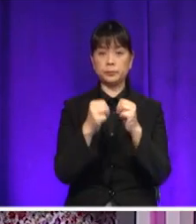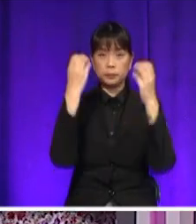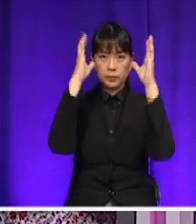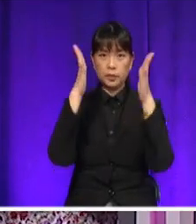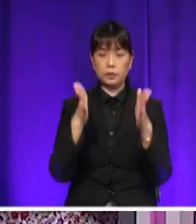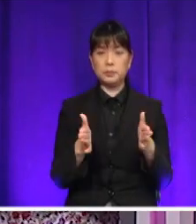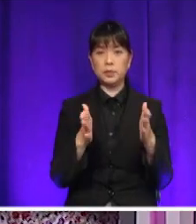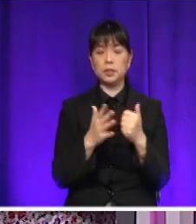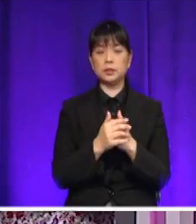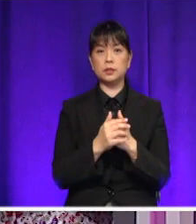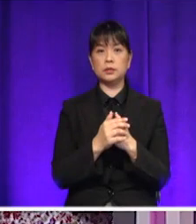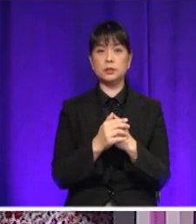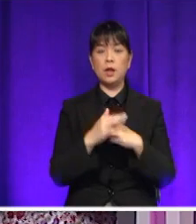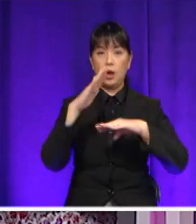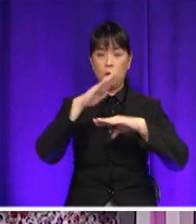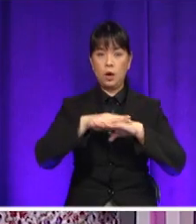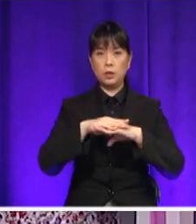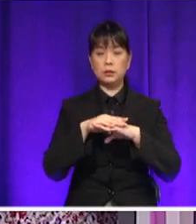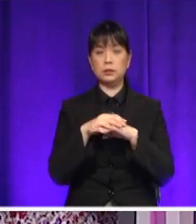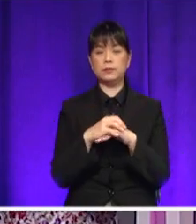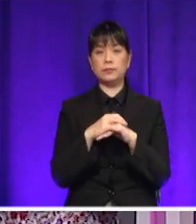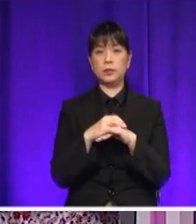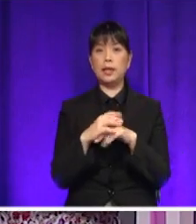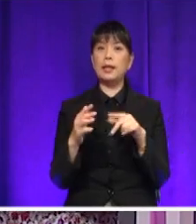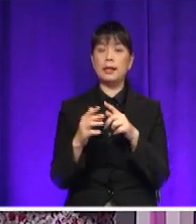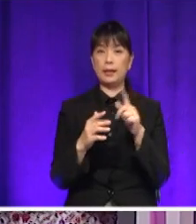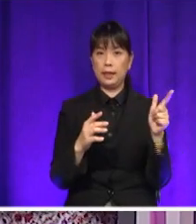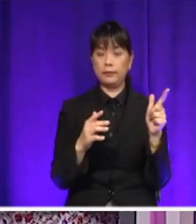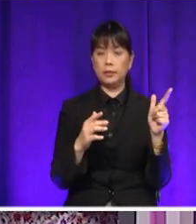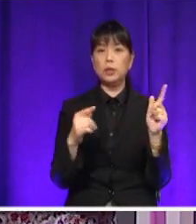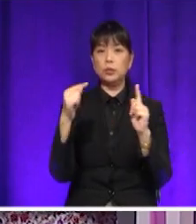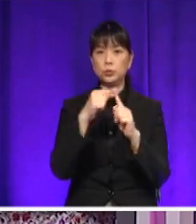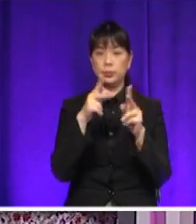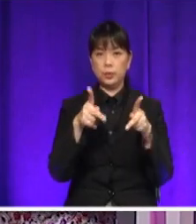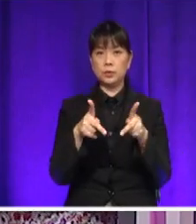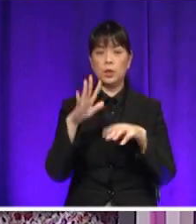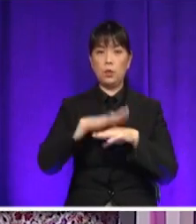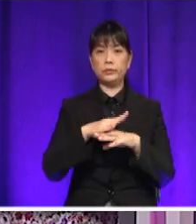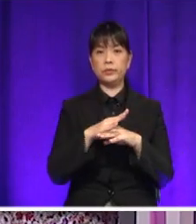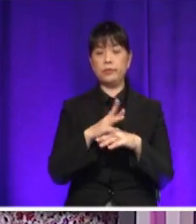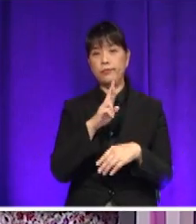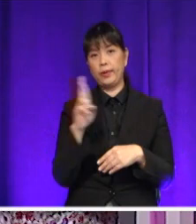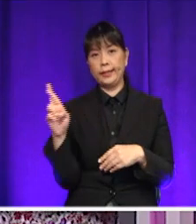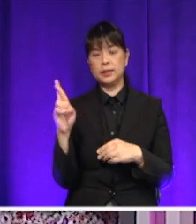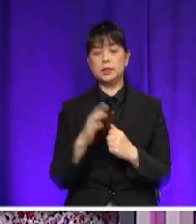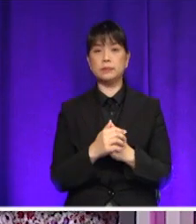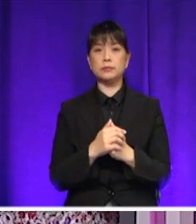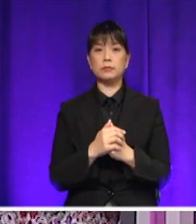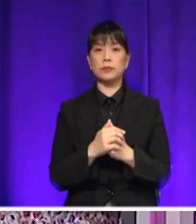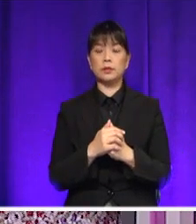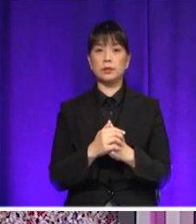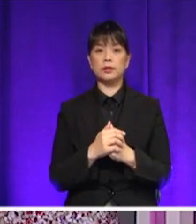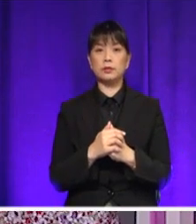the speakers on the left to the people on the right. Okay? That's your first task for the day. Are we